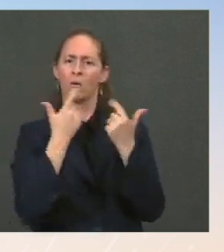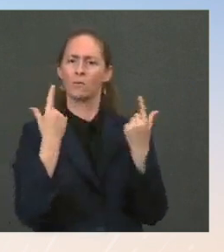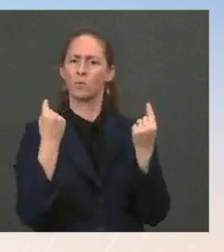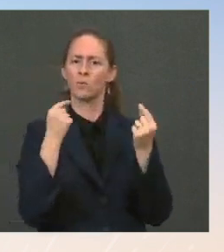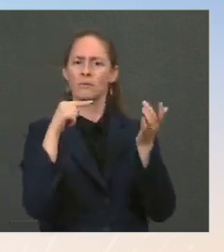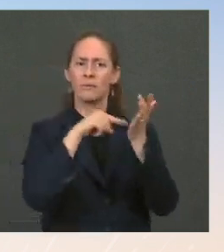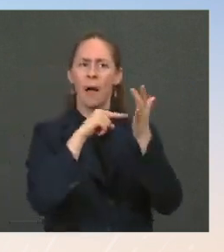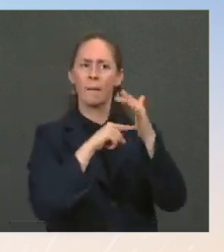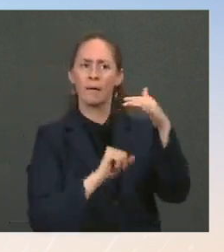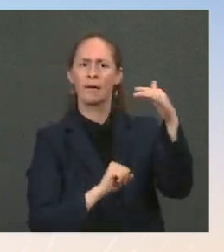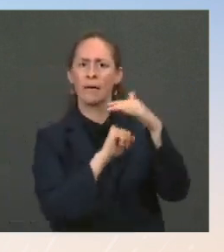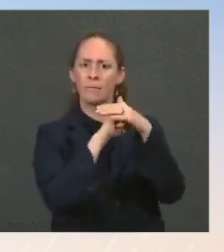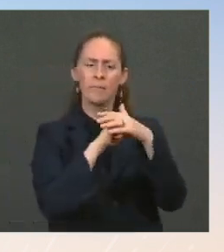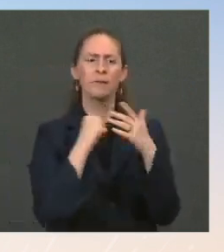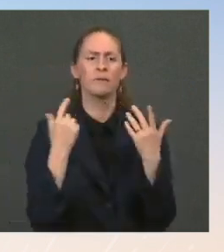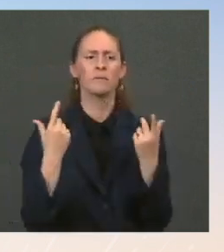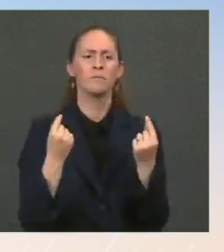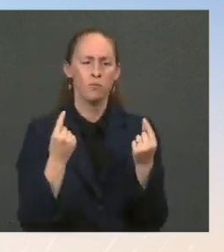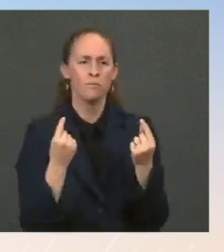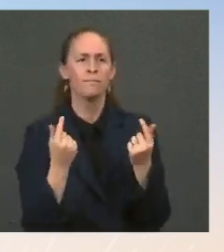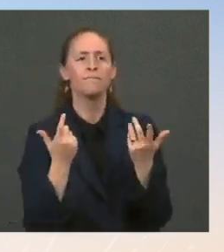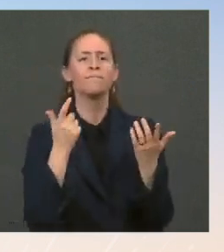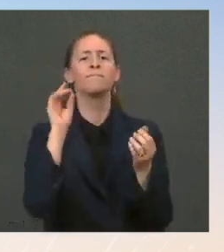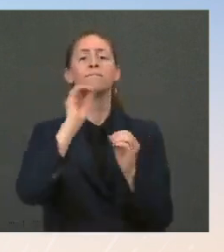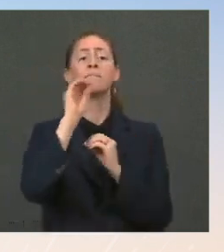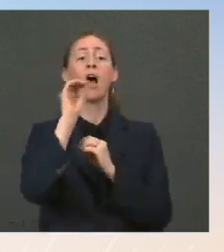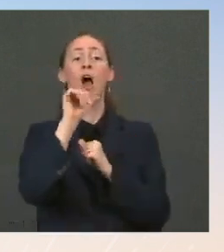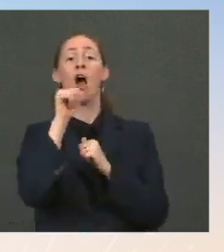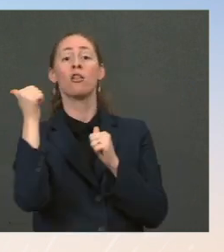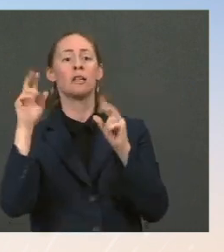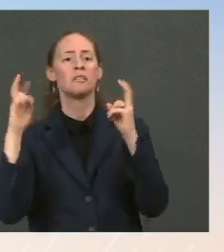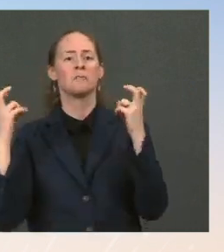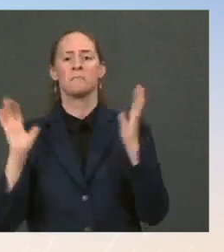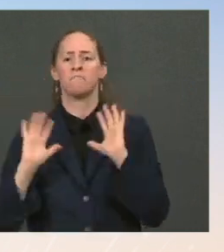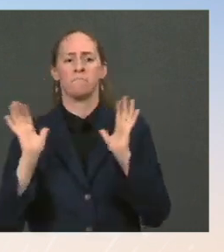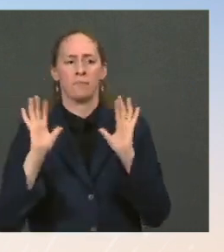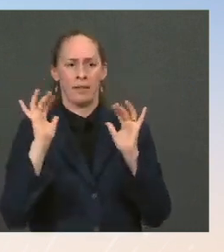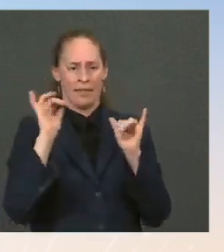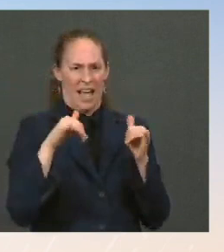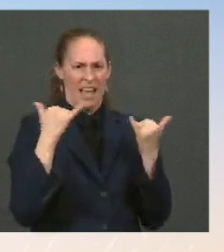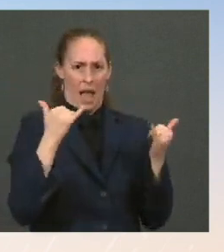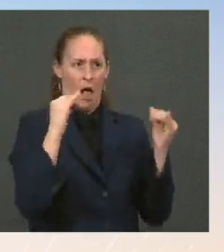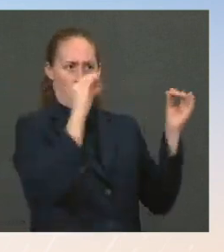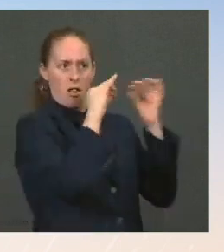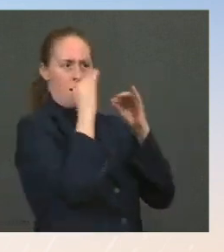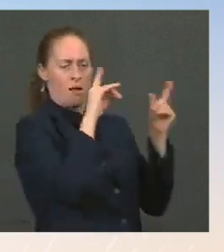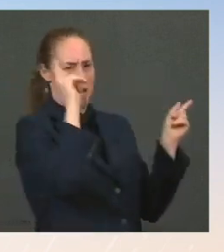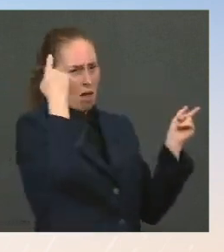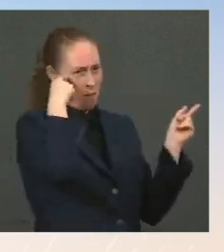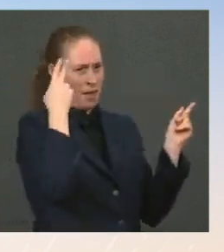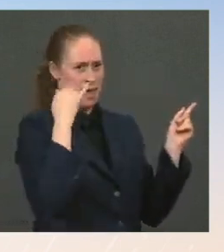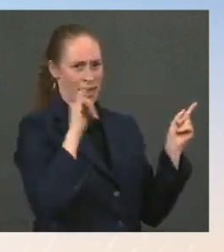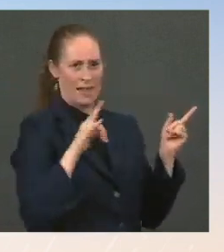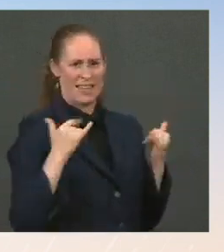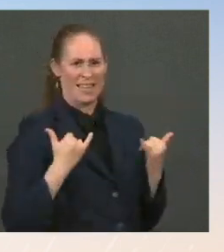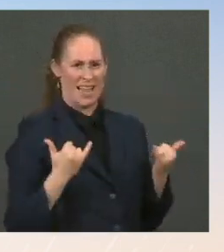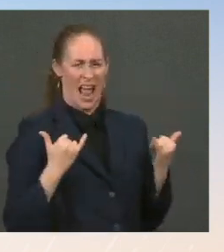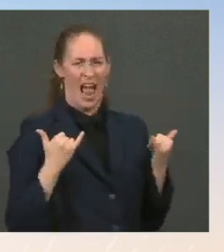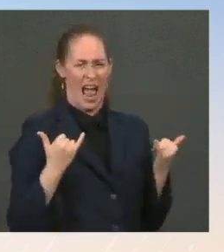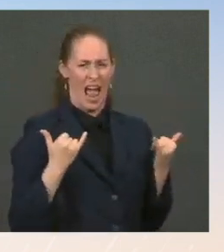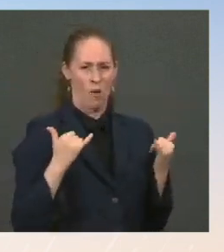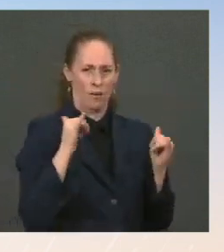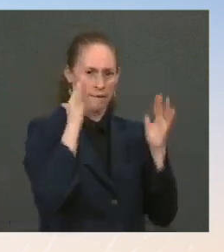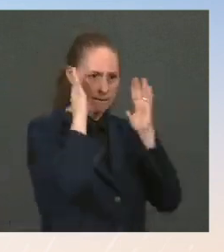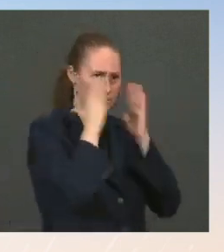to anything beyond that. And that's what is happening on Capitol Hill in this particular moment. That's it. And so I would convey